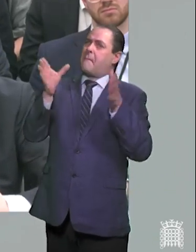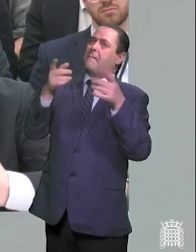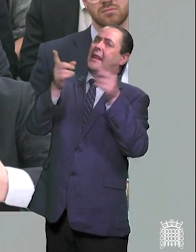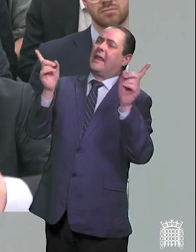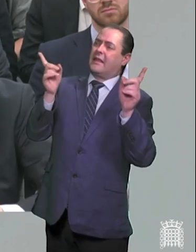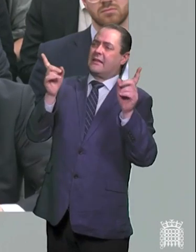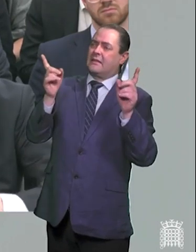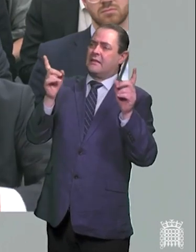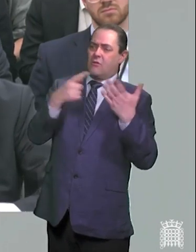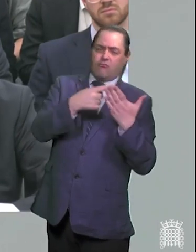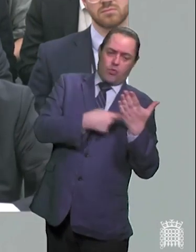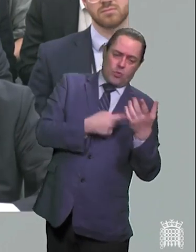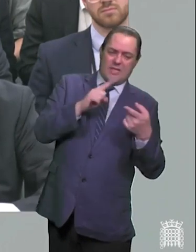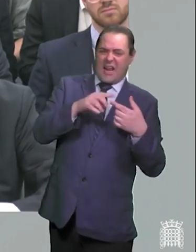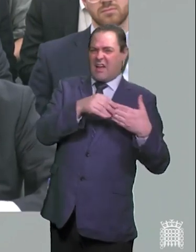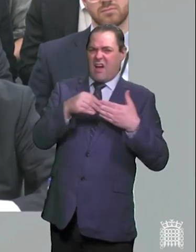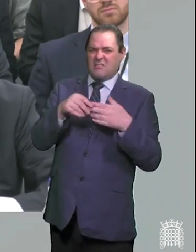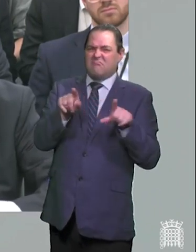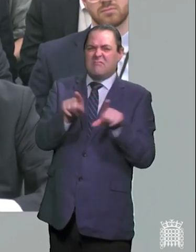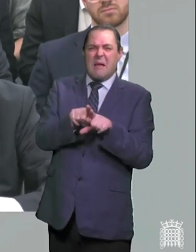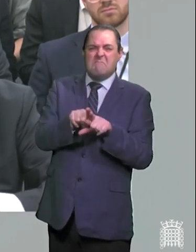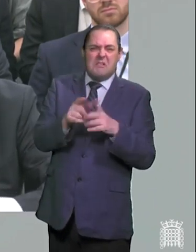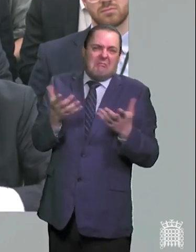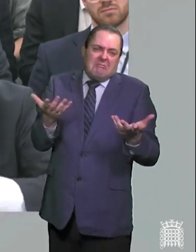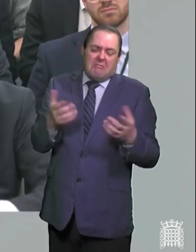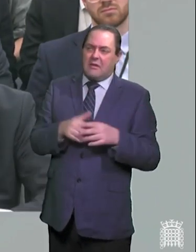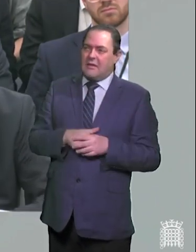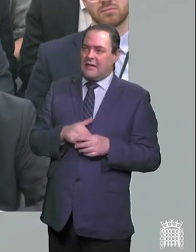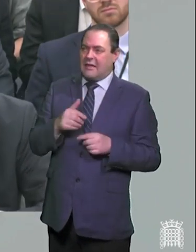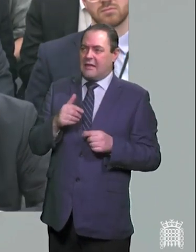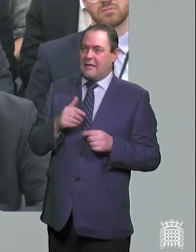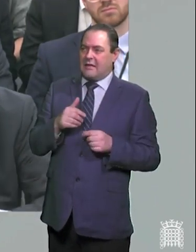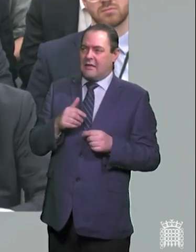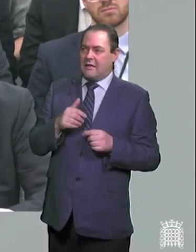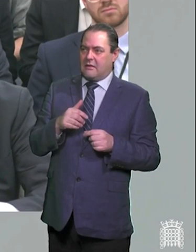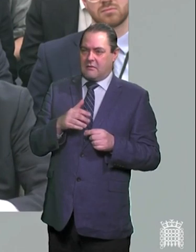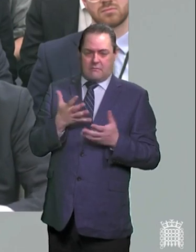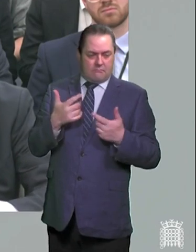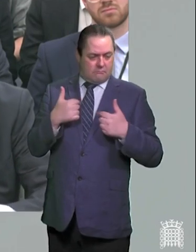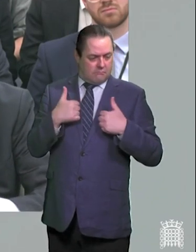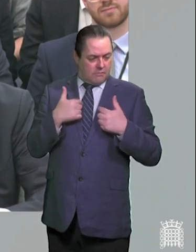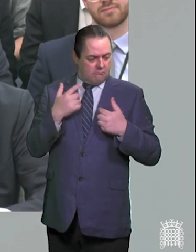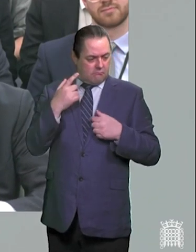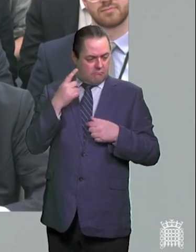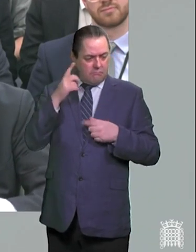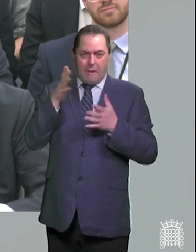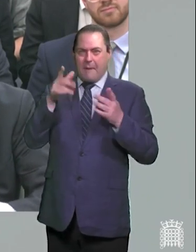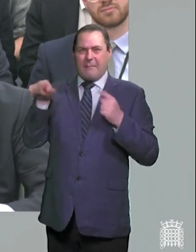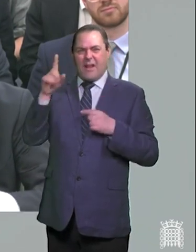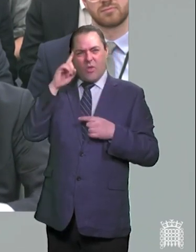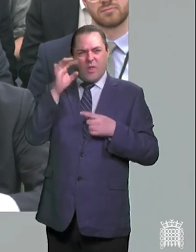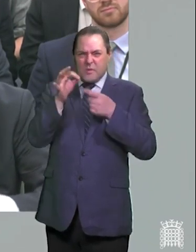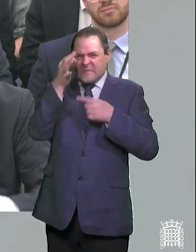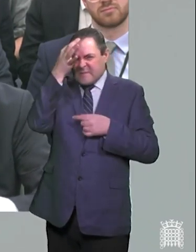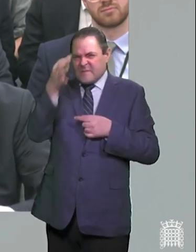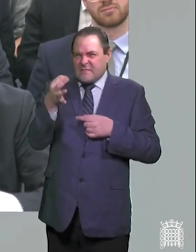view between the rules and the guidance, in the sense that or our observance of, let me put it this way, I didn't think that the public would make any, they